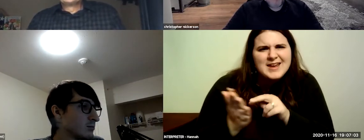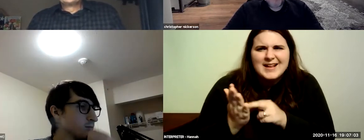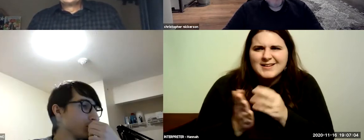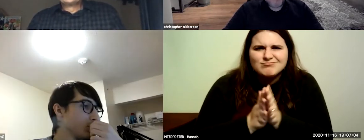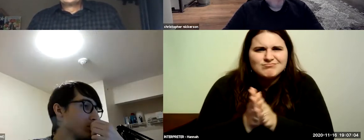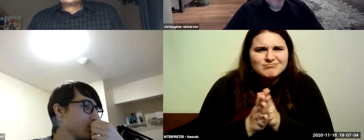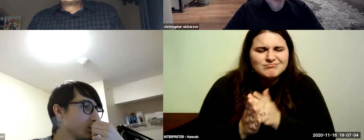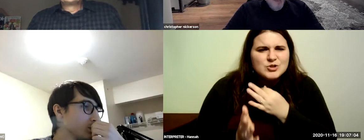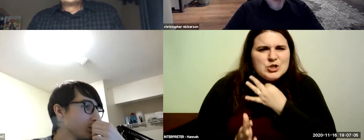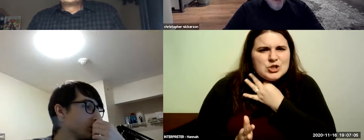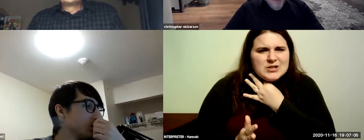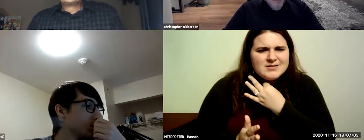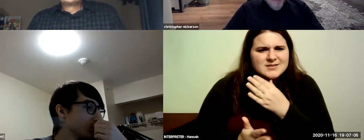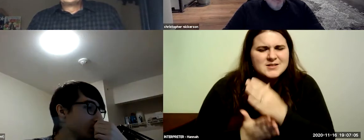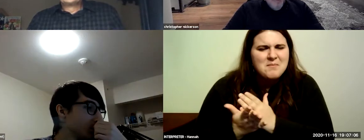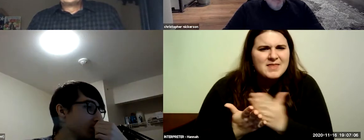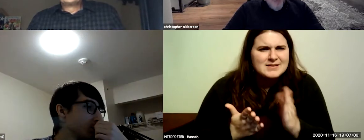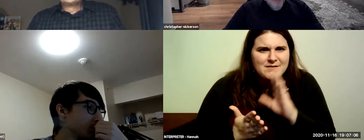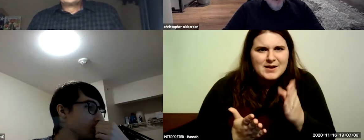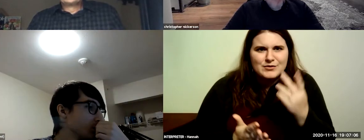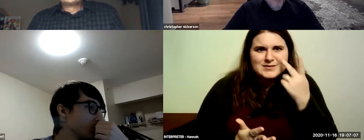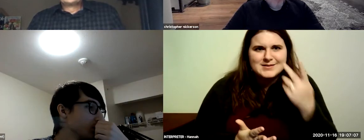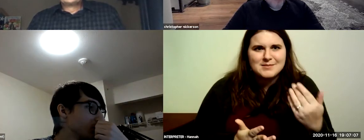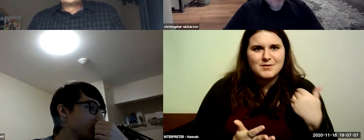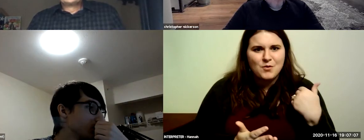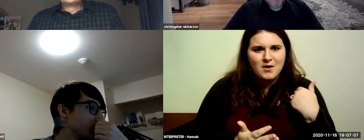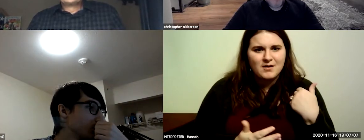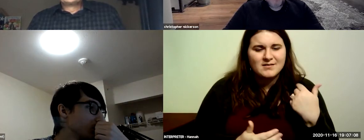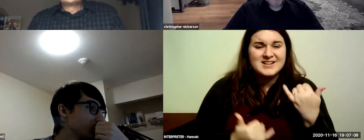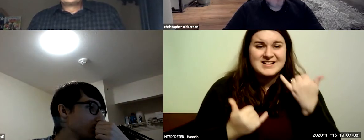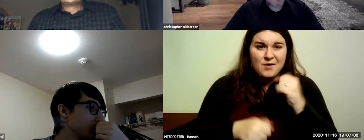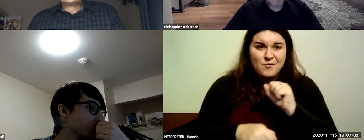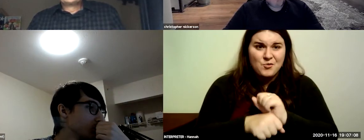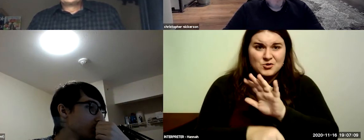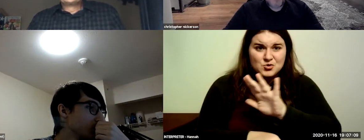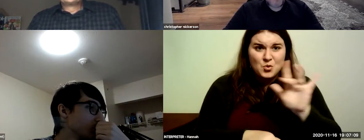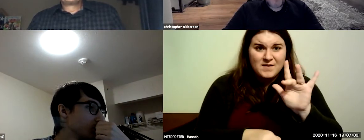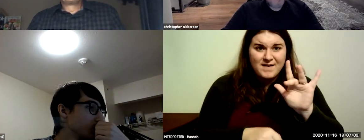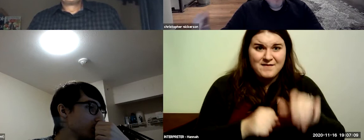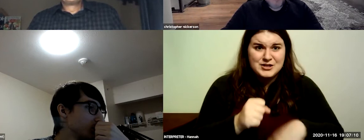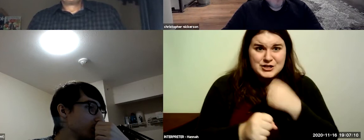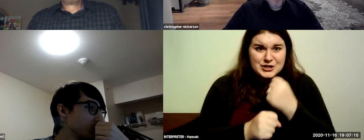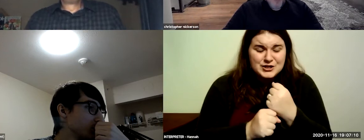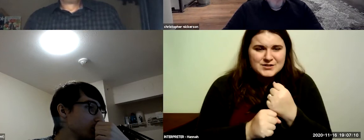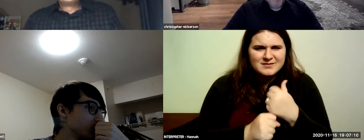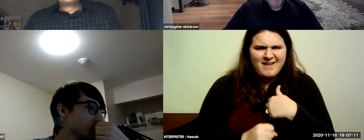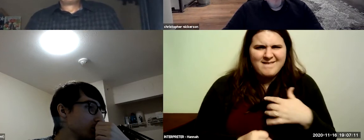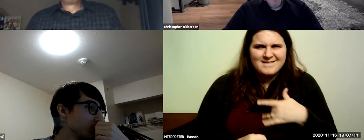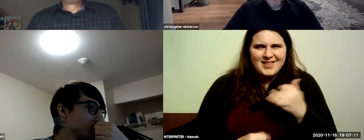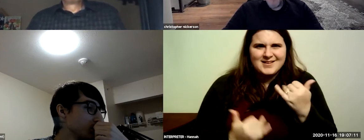stuff that I've never heard of. Cause you know, being 25 years in, I feel like I know less than I knew in the